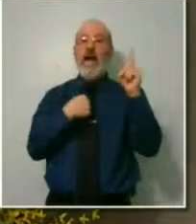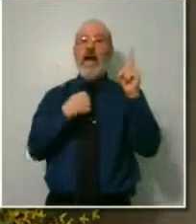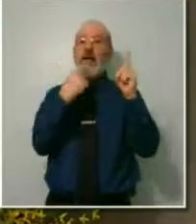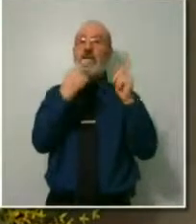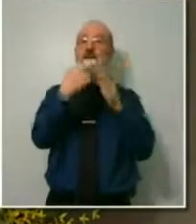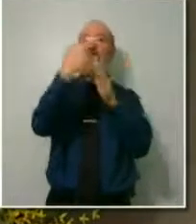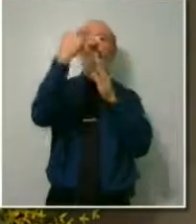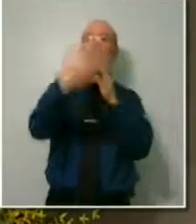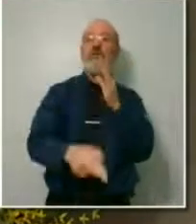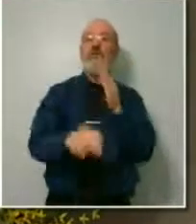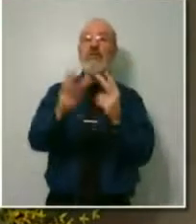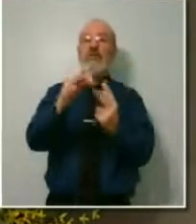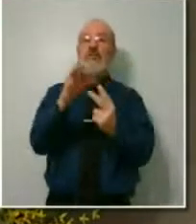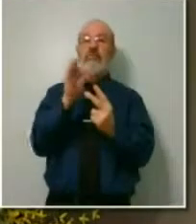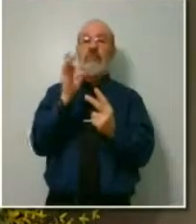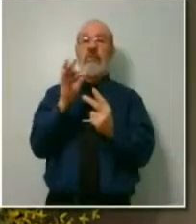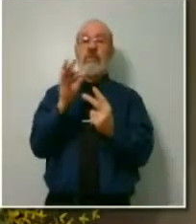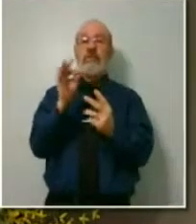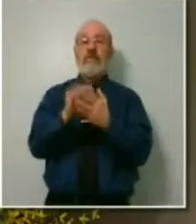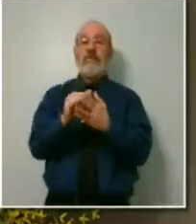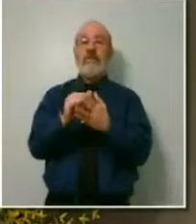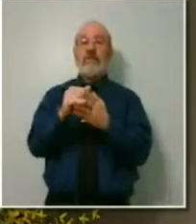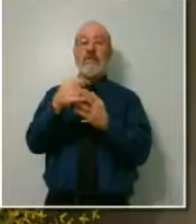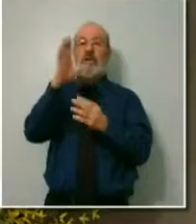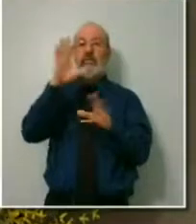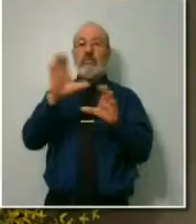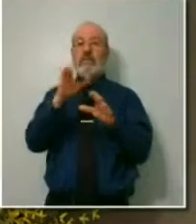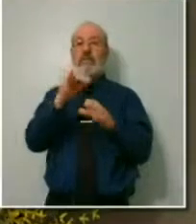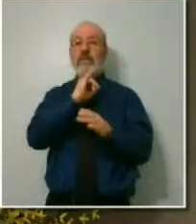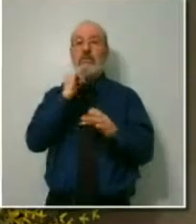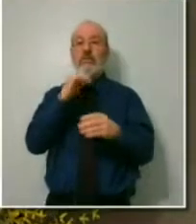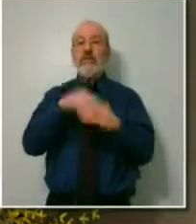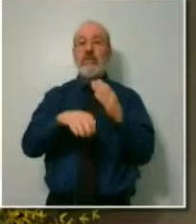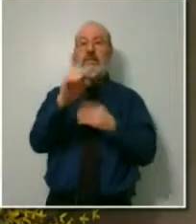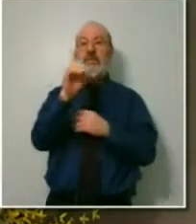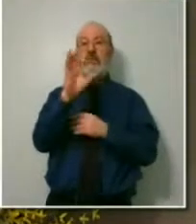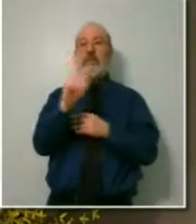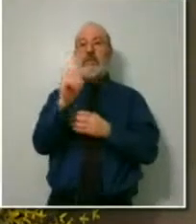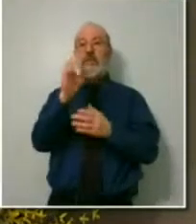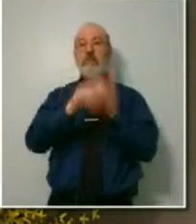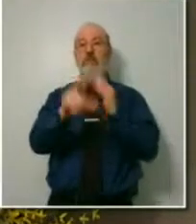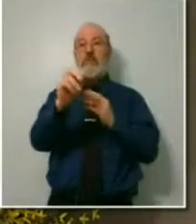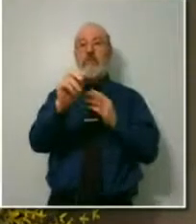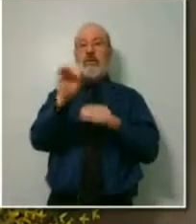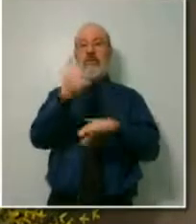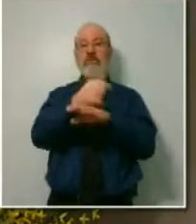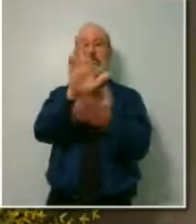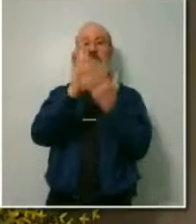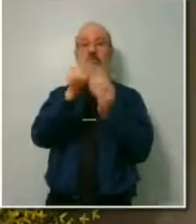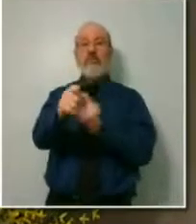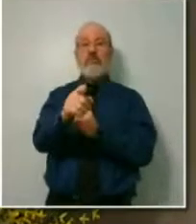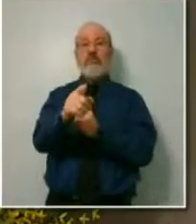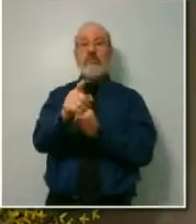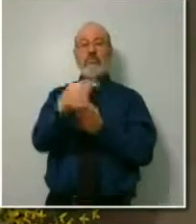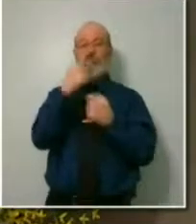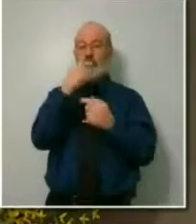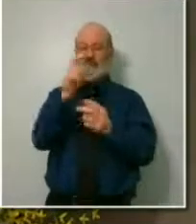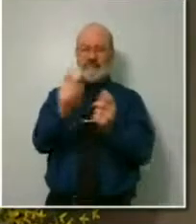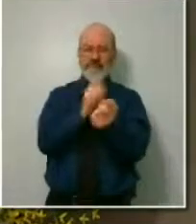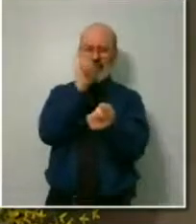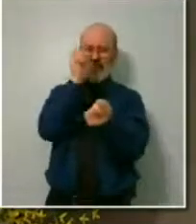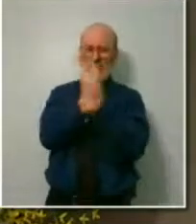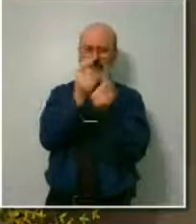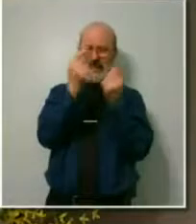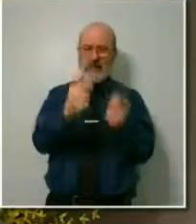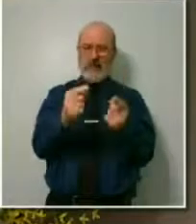of your choice. And that's what he was doing with Israel in Deuteronomy chapter 30. He said, I've set before you, told you exactly what will happen if you